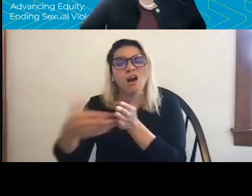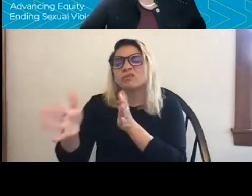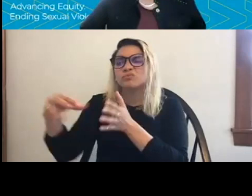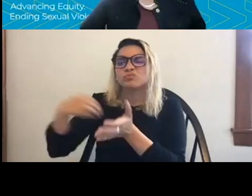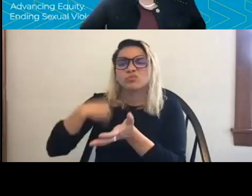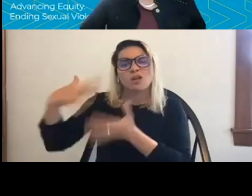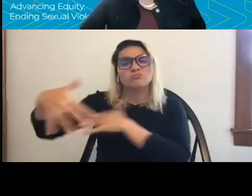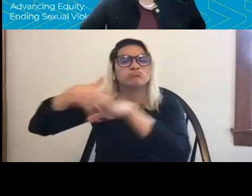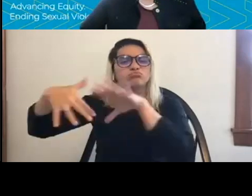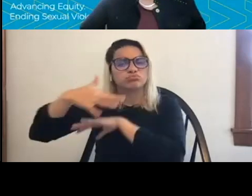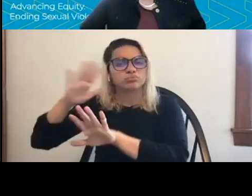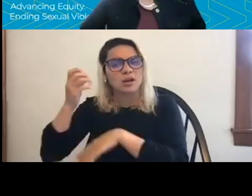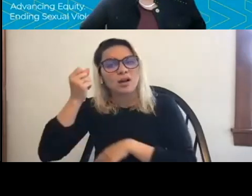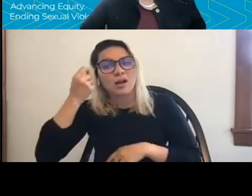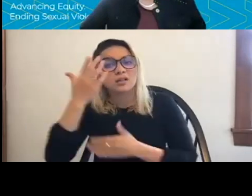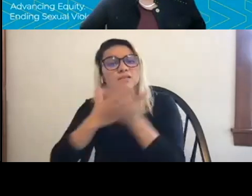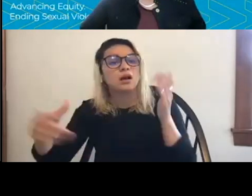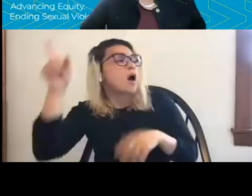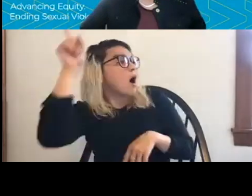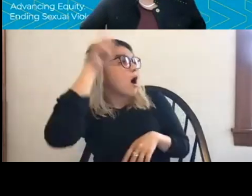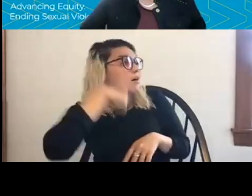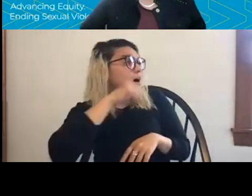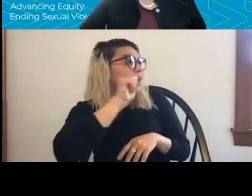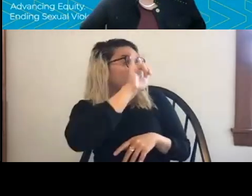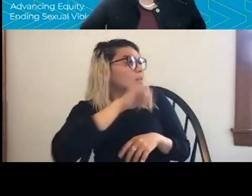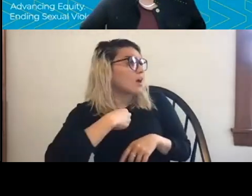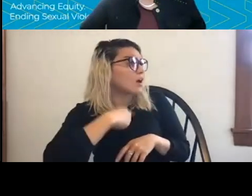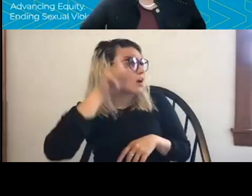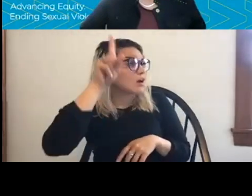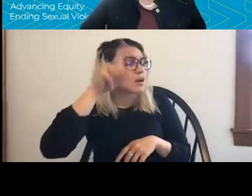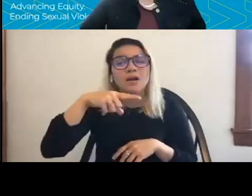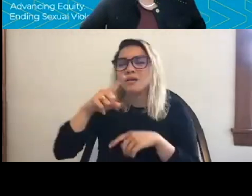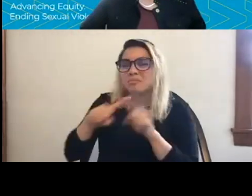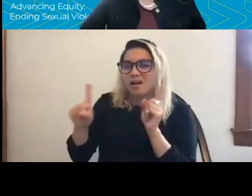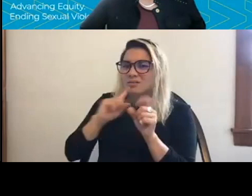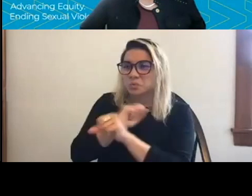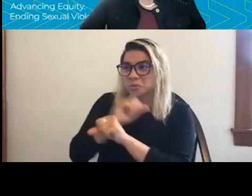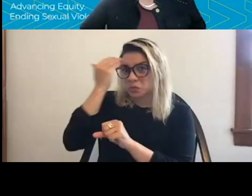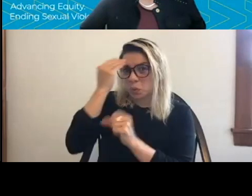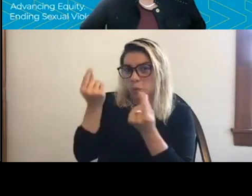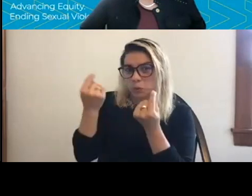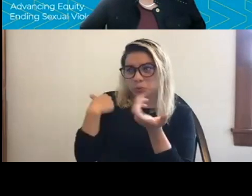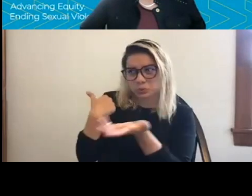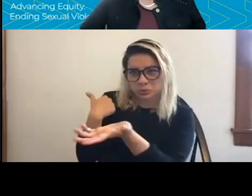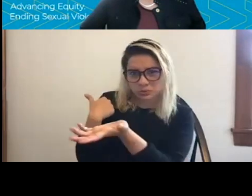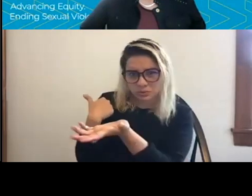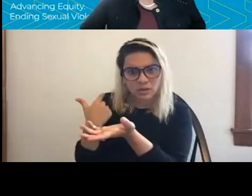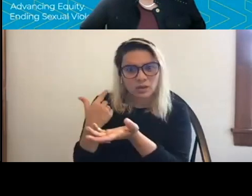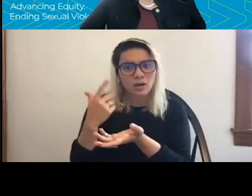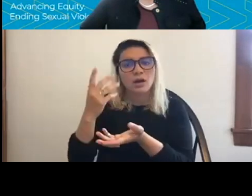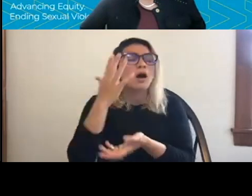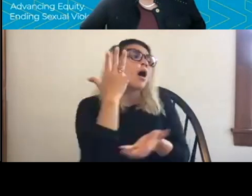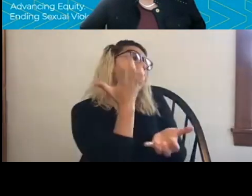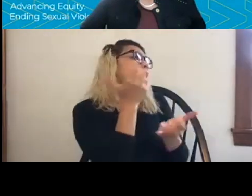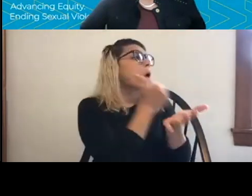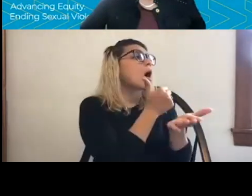don't actually know what's at stake for them. And then they're just doing the, oh, I just want to help out the poor immigrants, or I just want to be